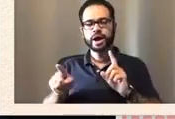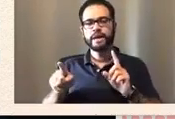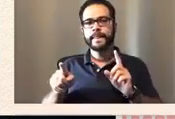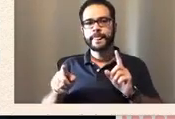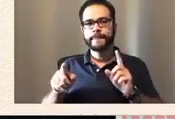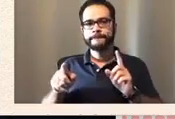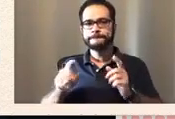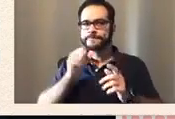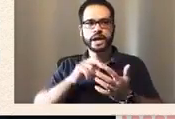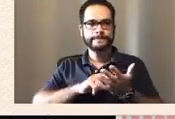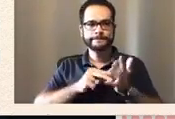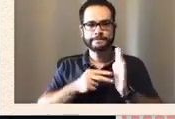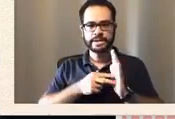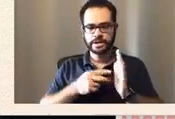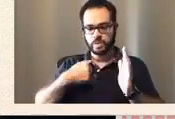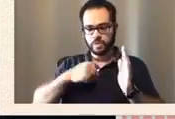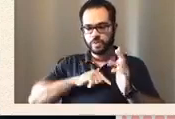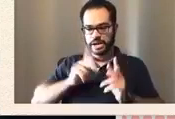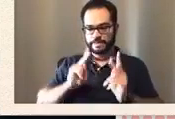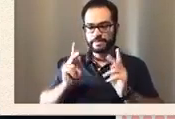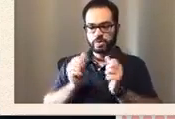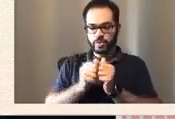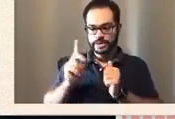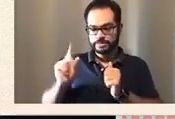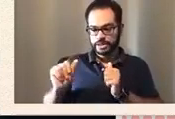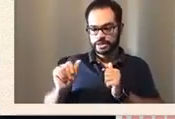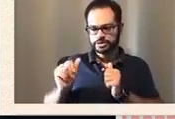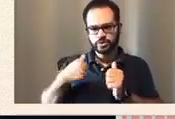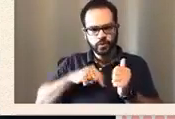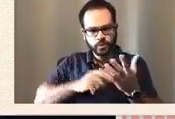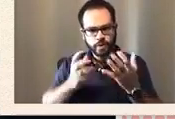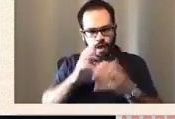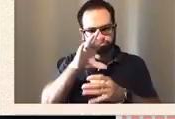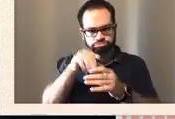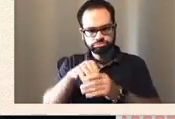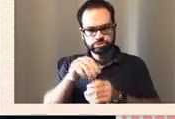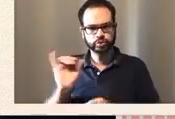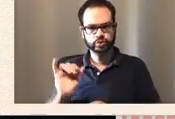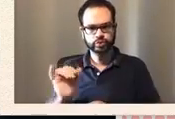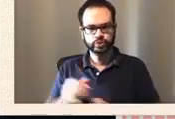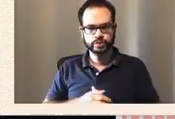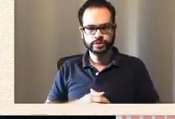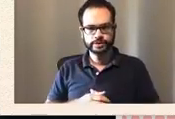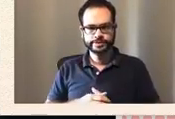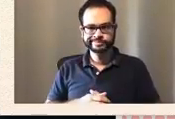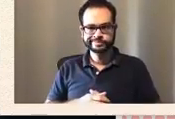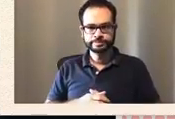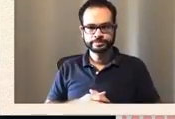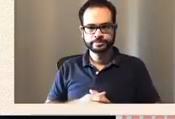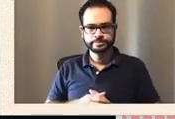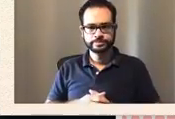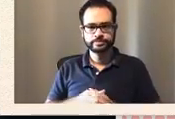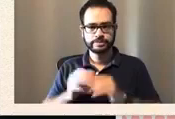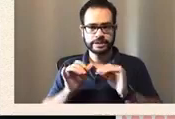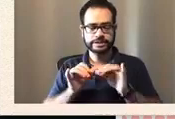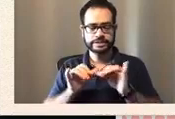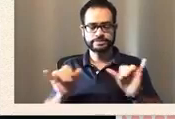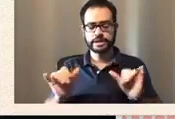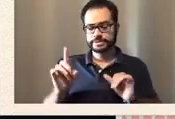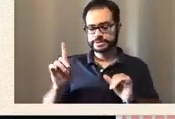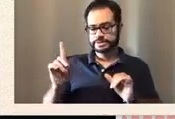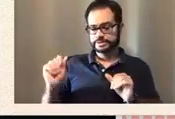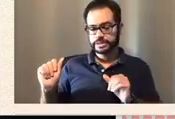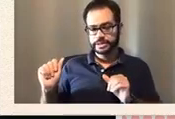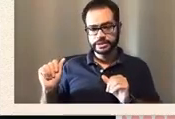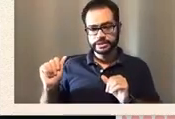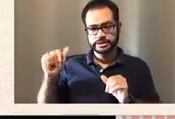with disabilities also want to be included too. At the same time, although disabilities come in